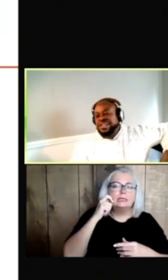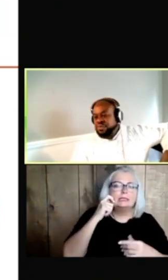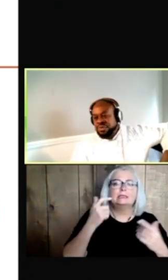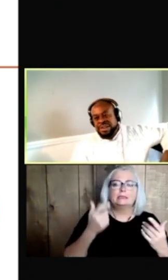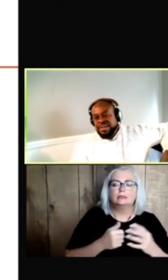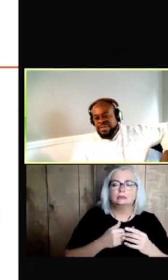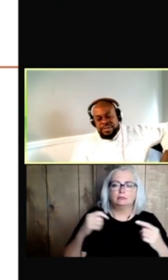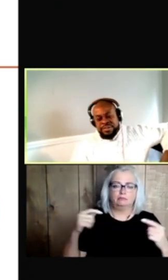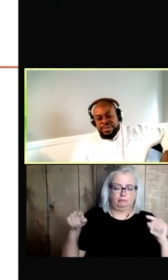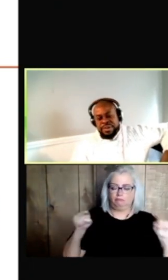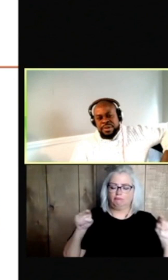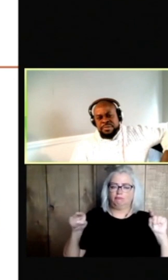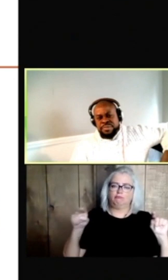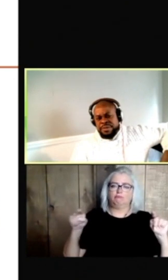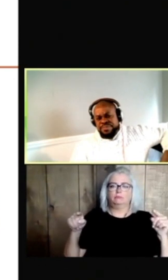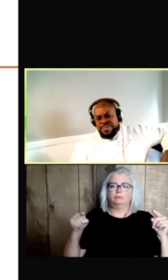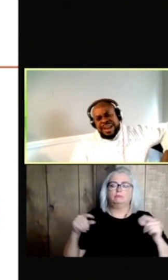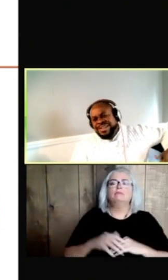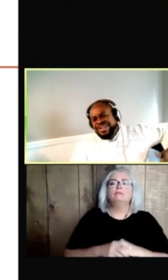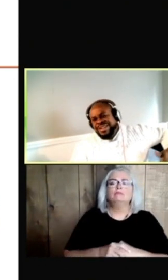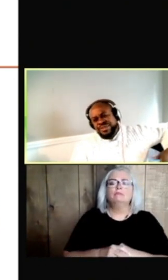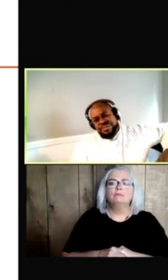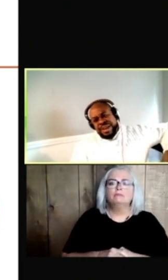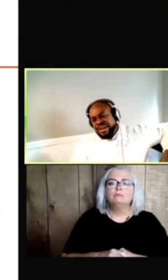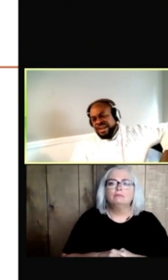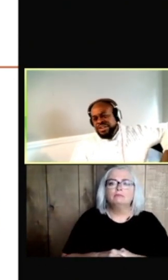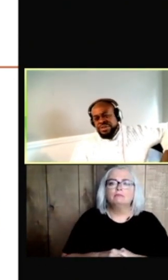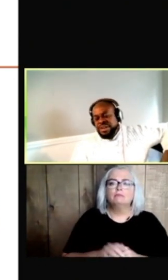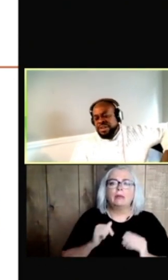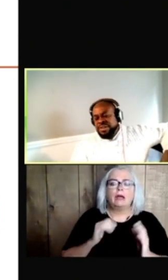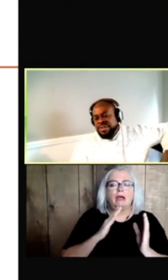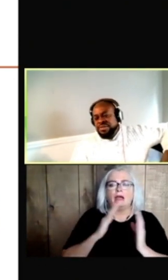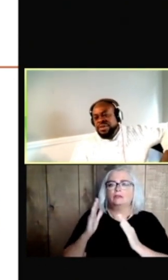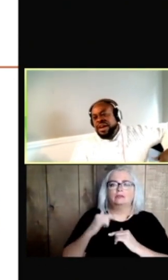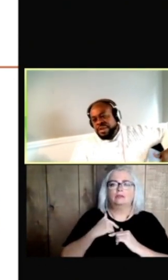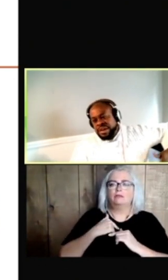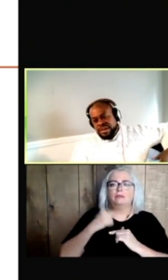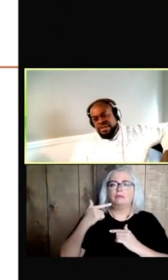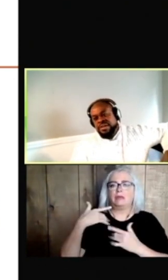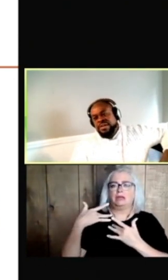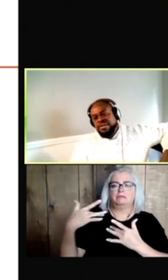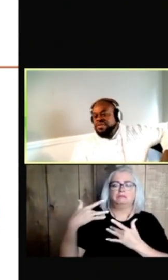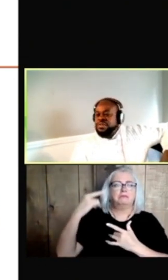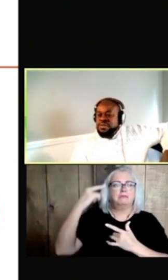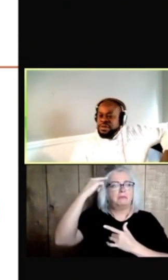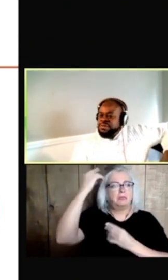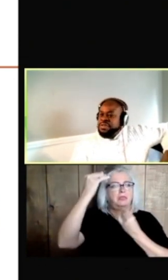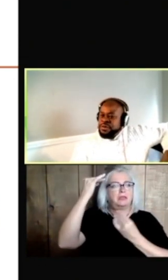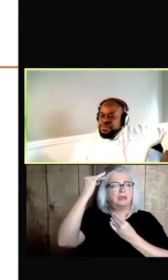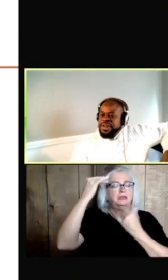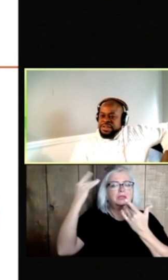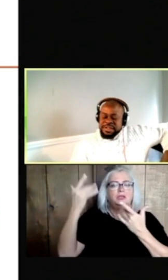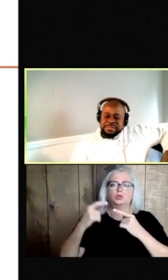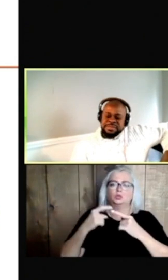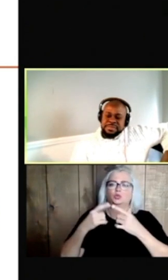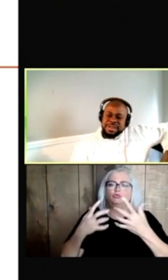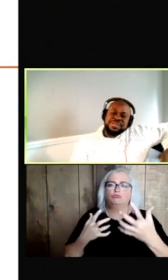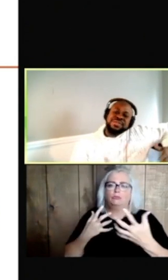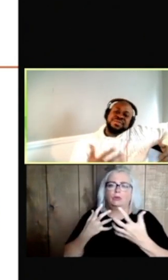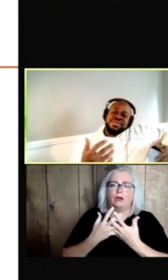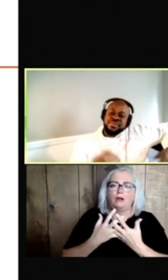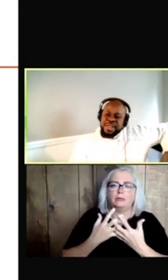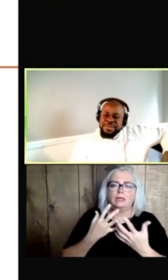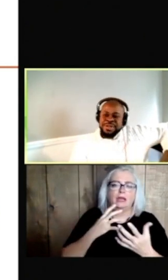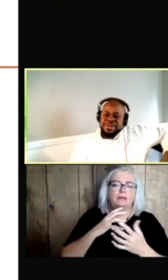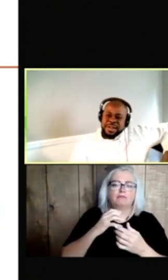my intellectual tendencies, but I just shifted my intellectual tendencies to accommodate what's going on with COVID-19. And